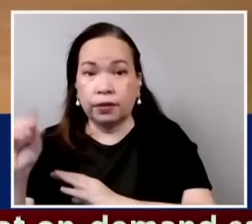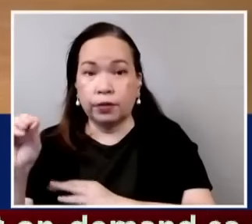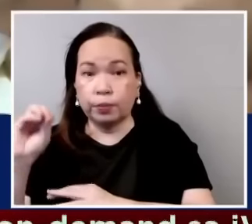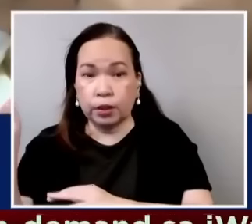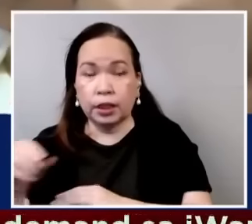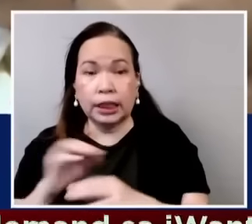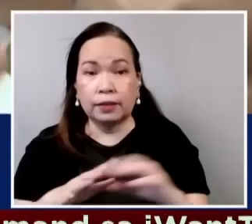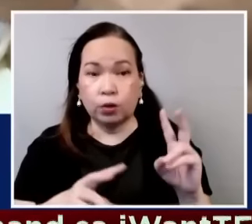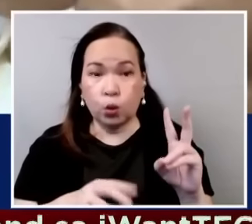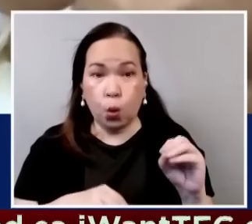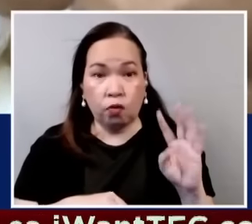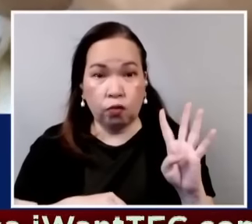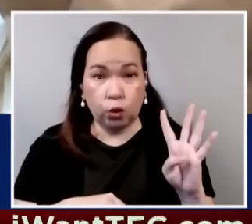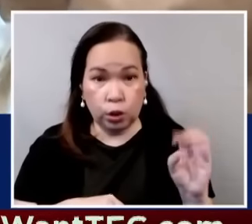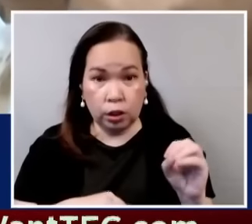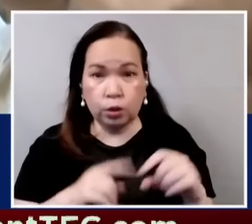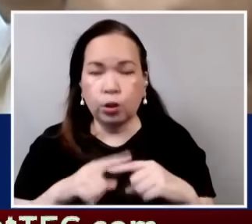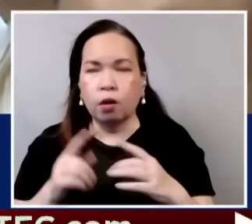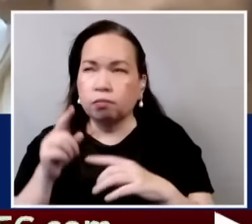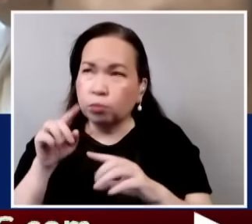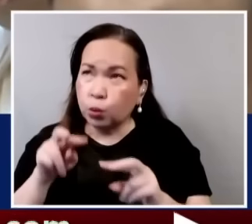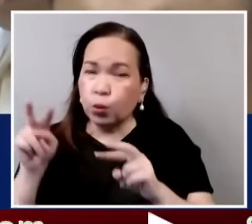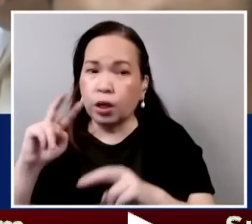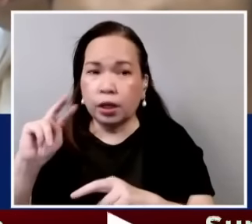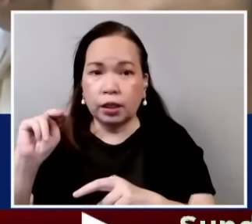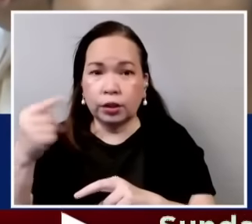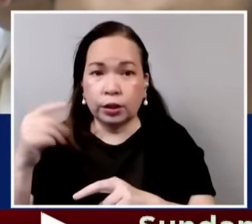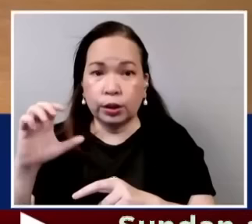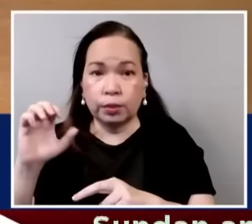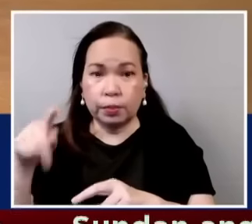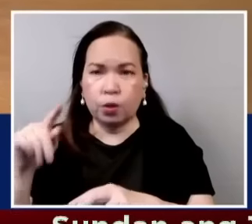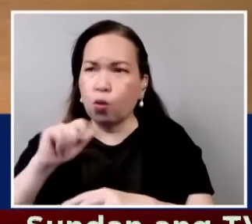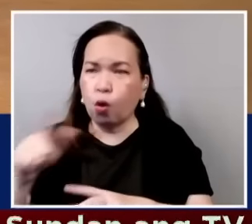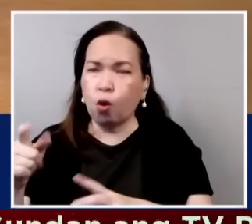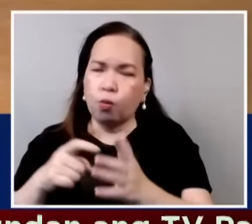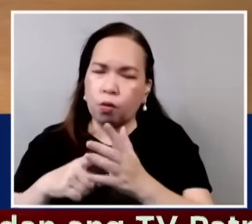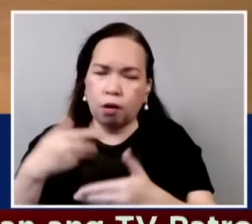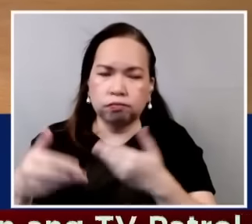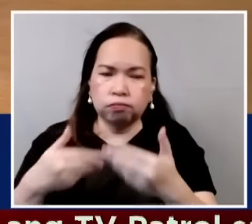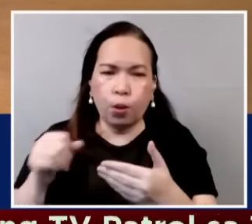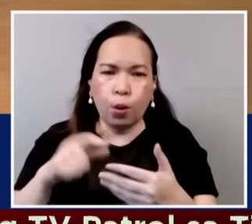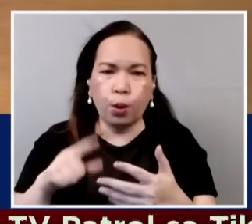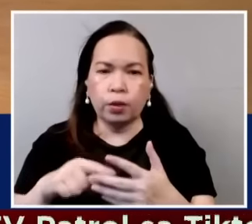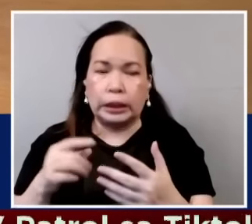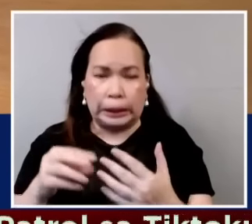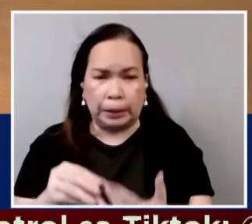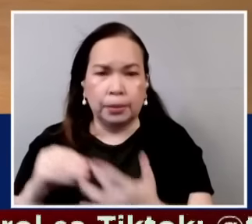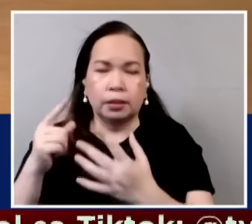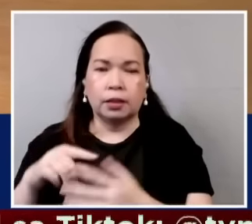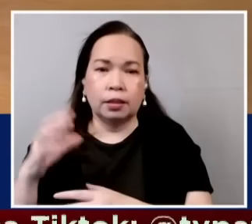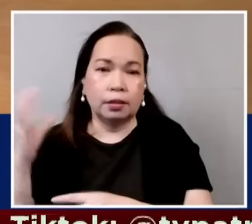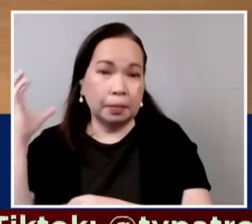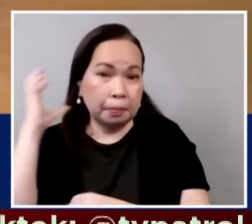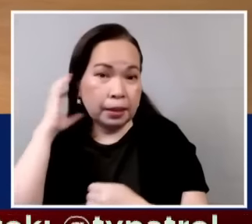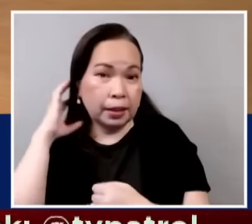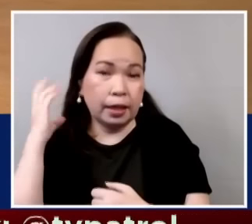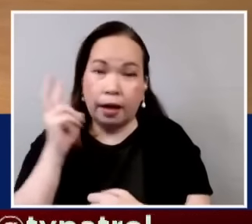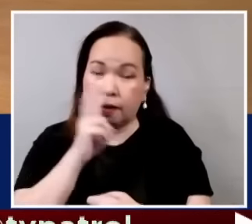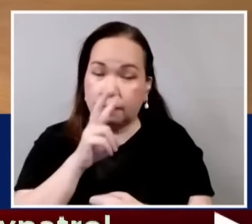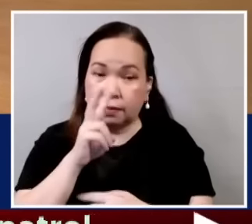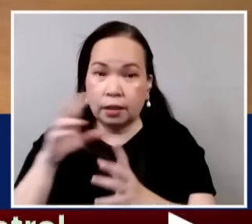We look to NGCP to complete all of its deliverables, starting with the vital Mindanao-Visayas and